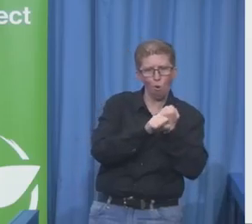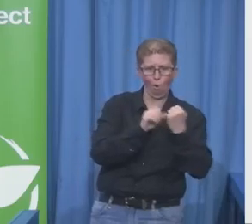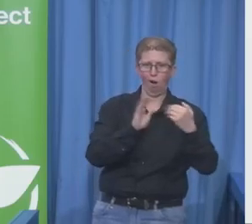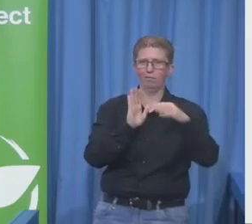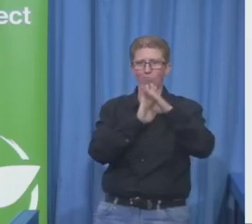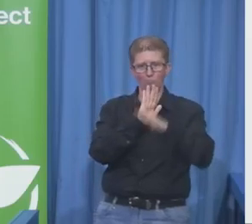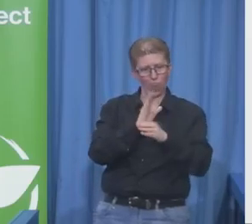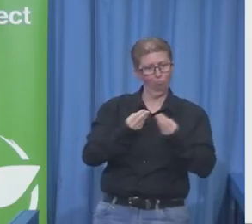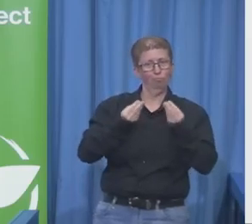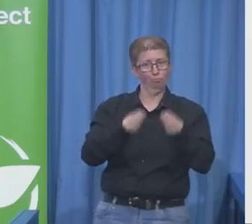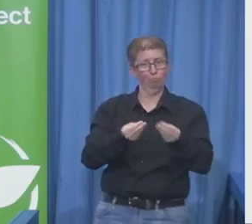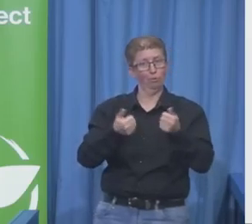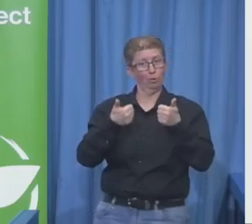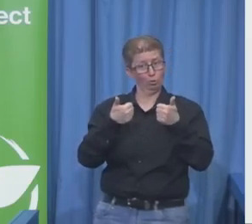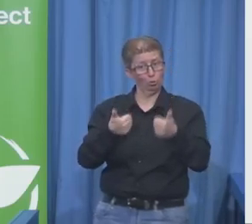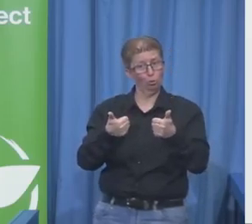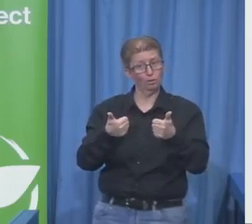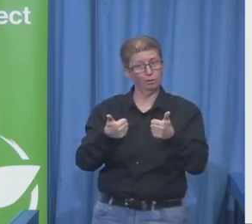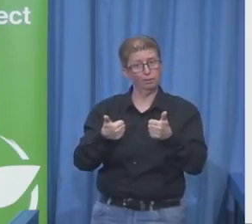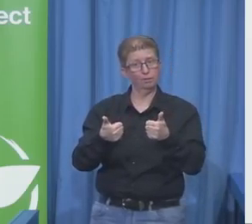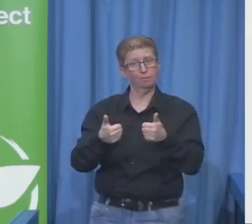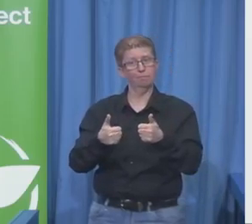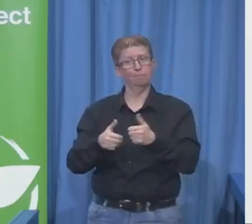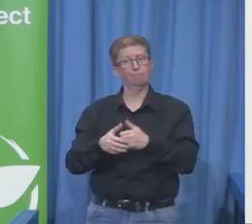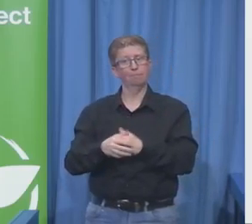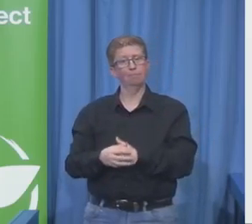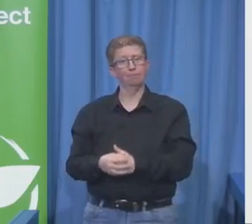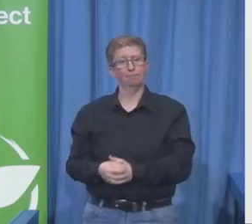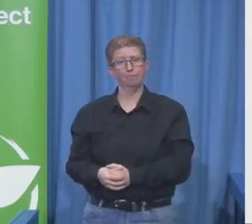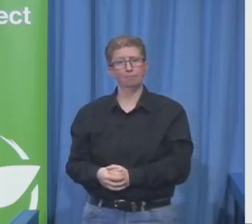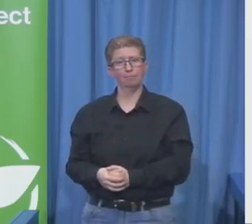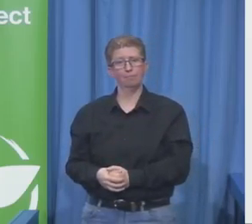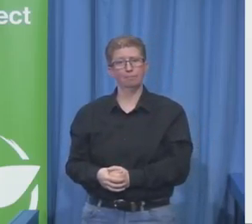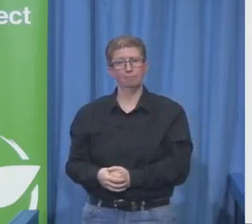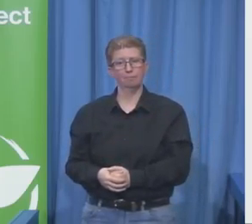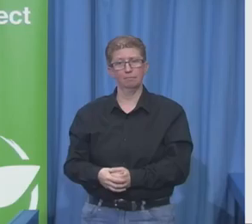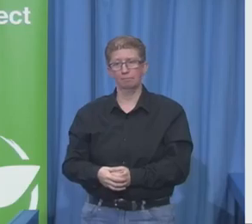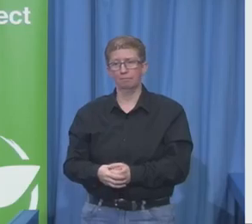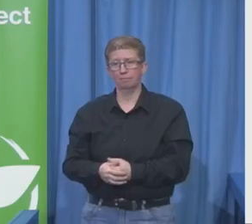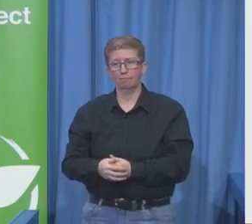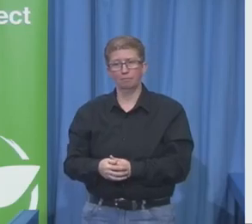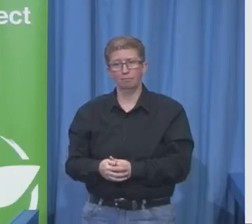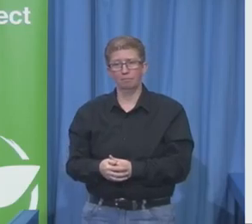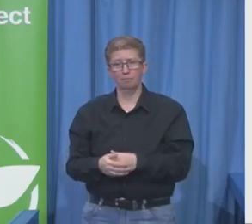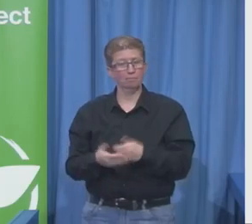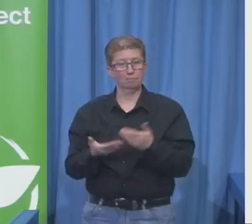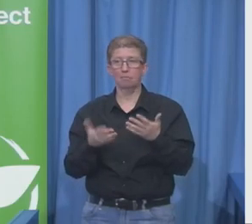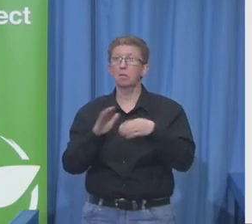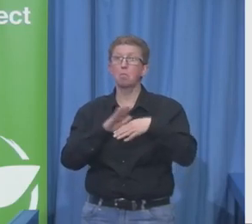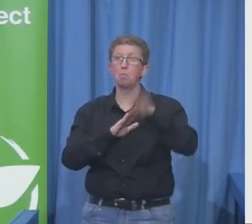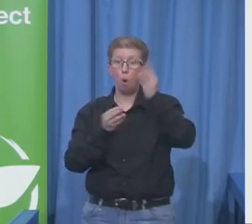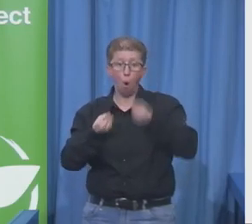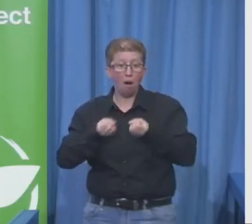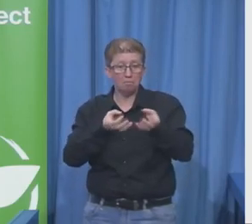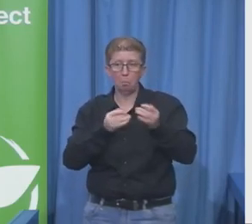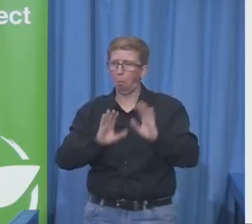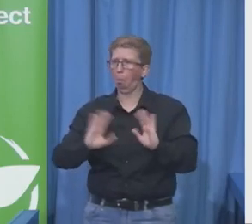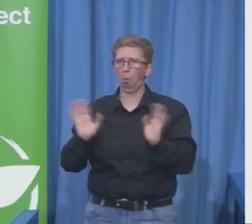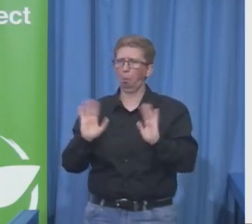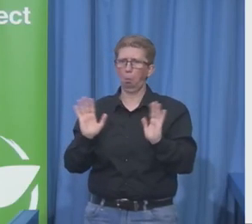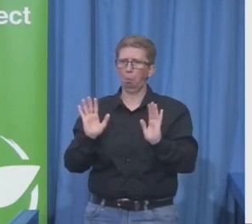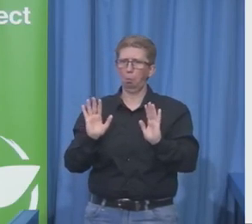but yes, as an organization, we don't really have any such restrictions of not